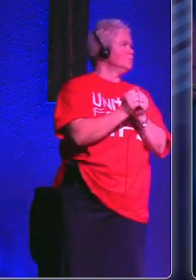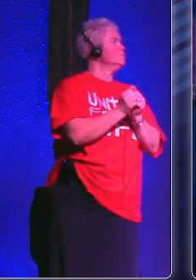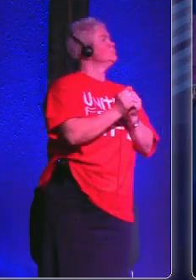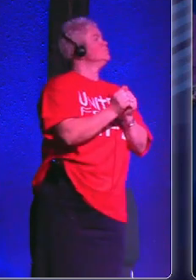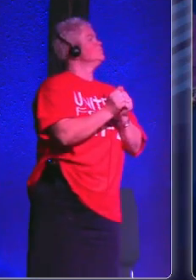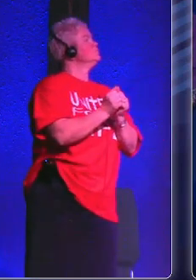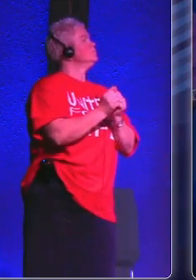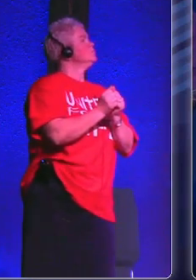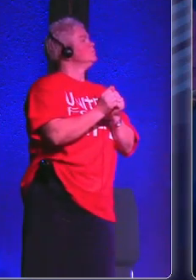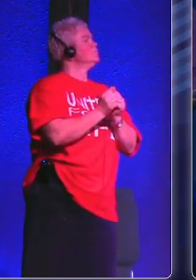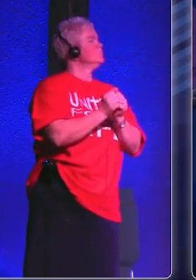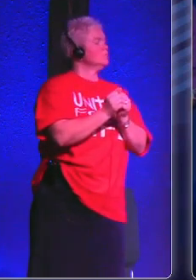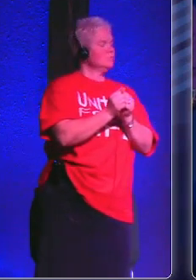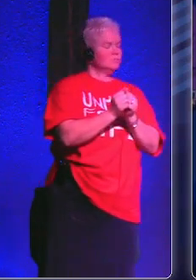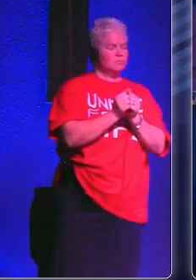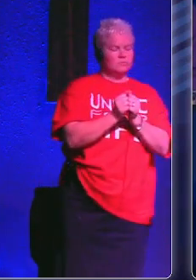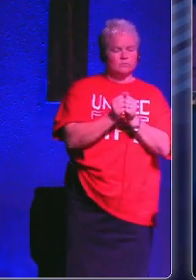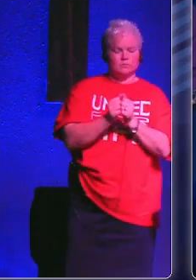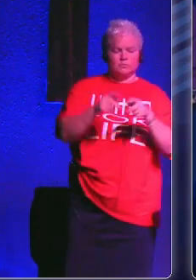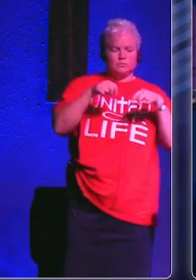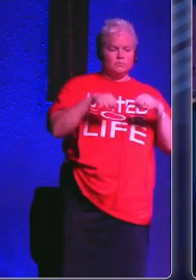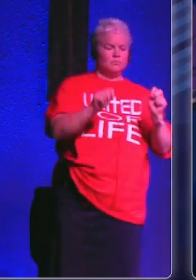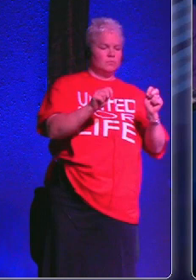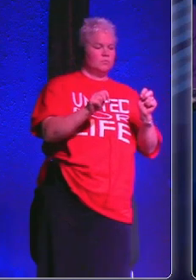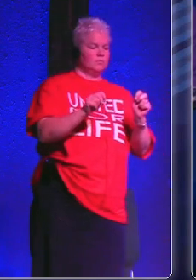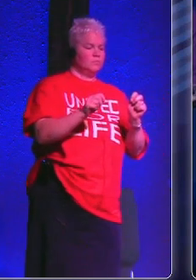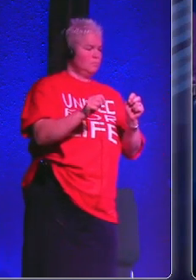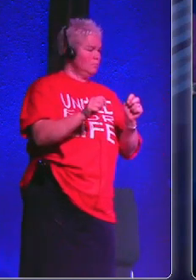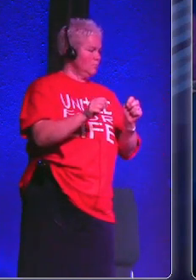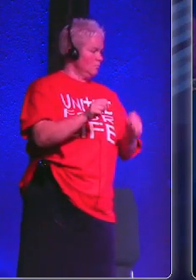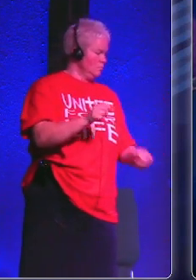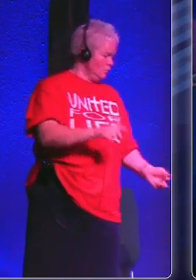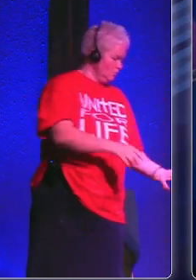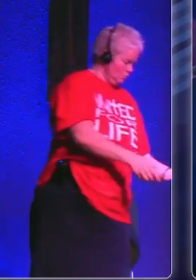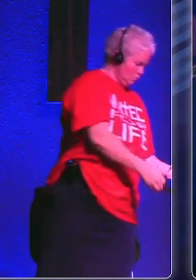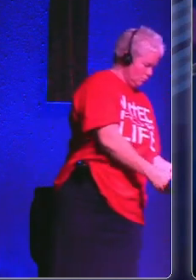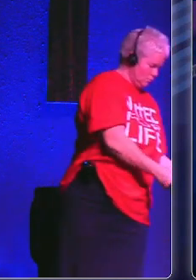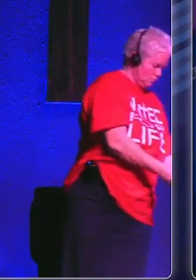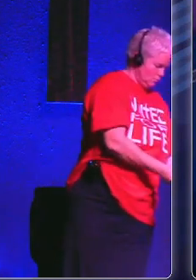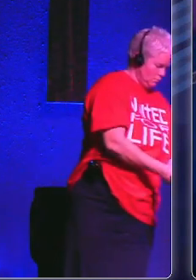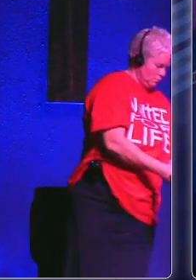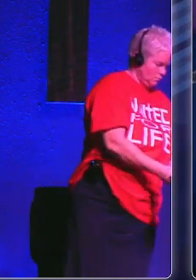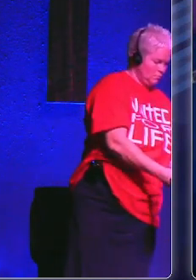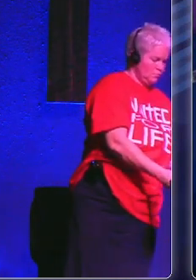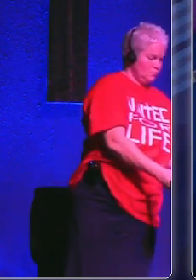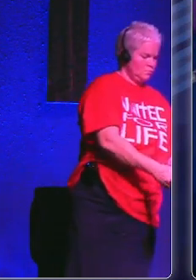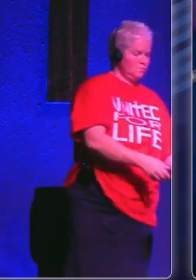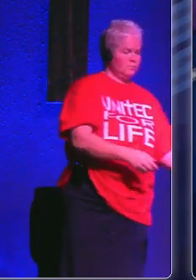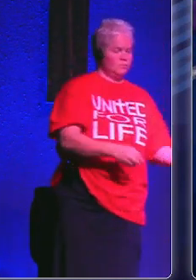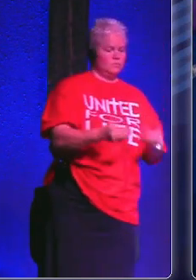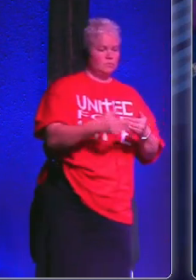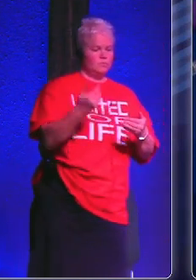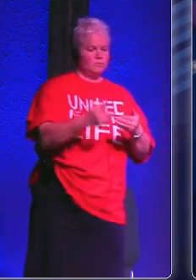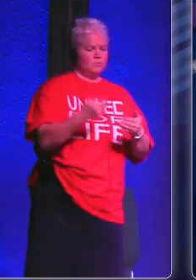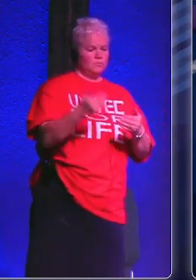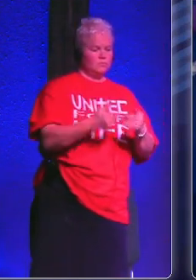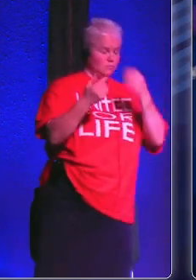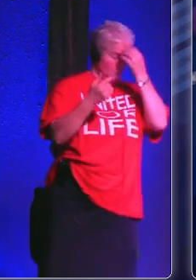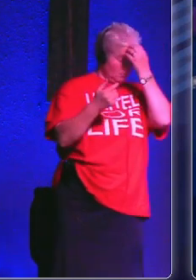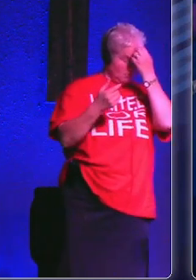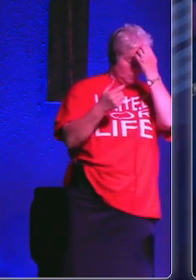forgiveness, or you need to repent, or you just need to try to get things straightened in your life. Maybe you're stuck in a cycle of